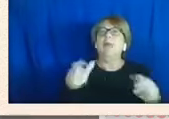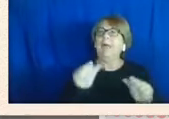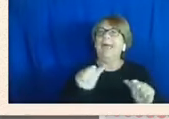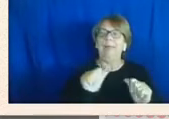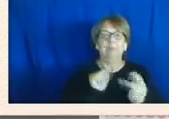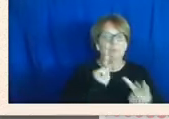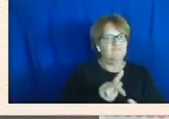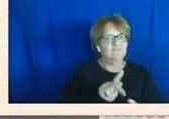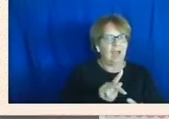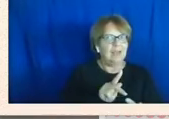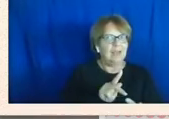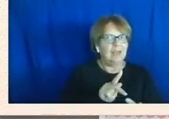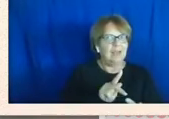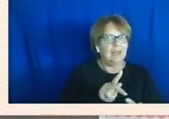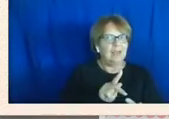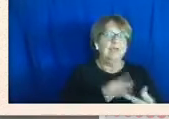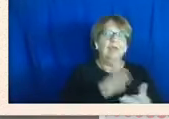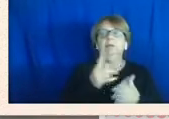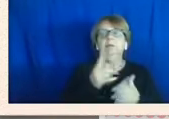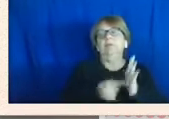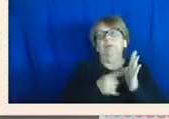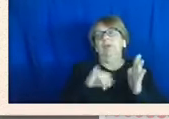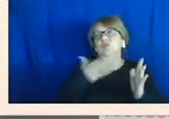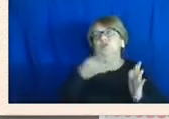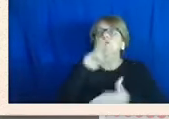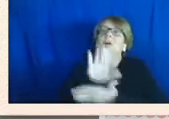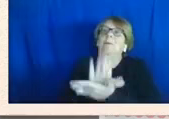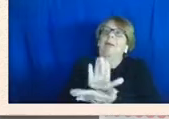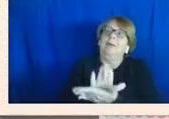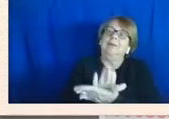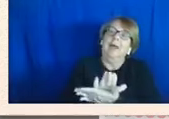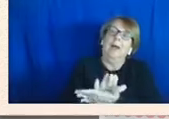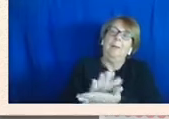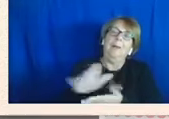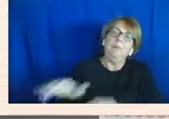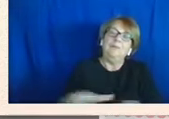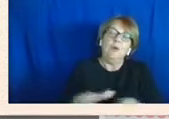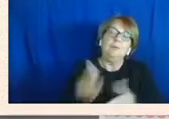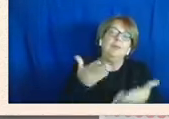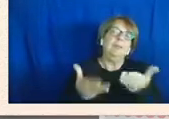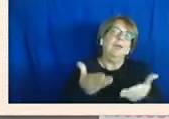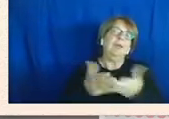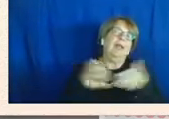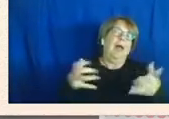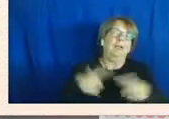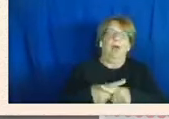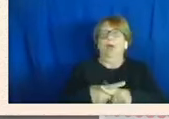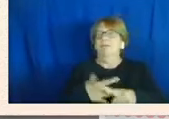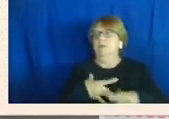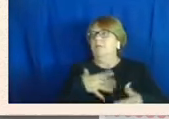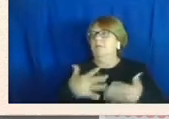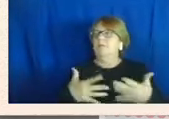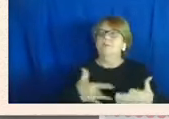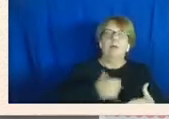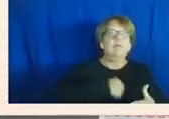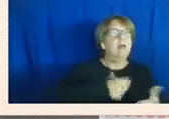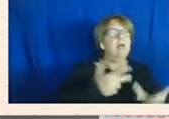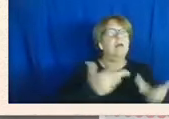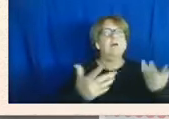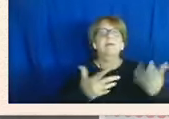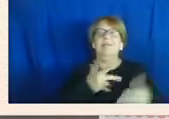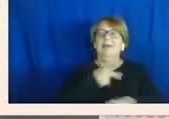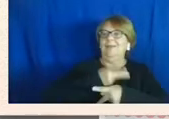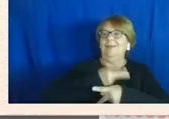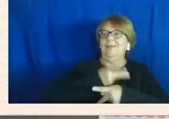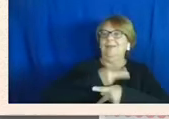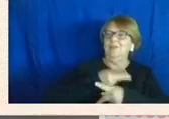good thing for like academic performance, for example. And so there may be a lot of conflict or reluctance that caregivers might have, or children might have, about treating